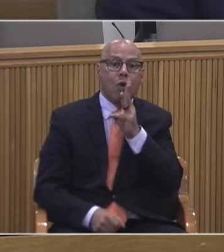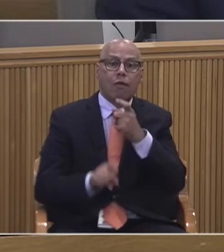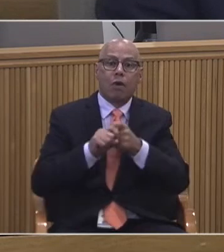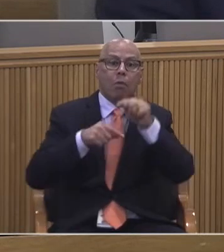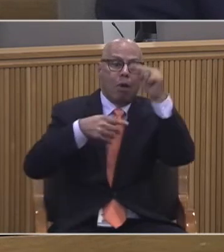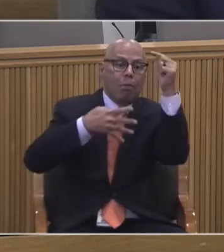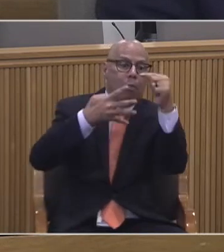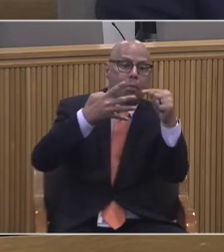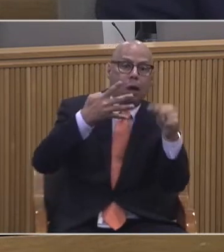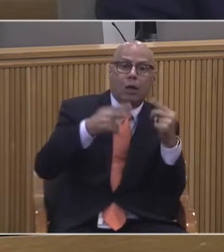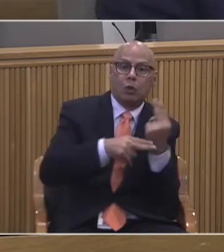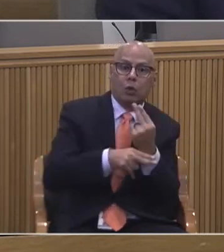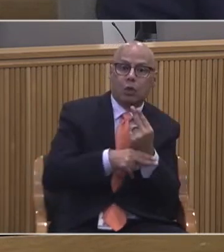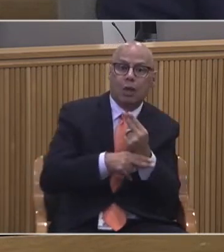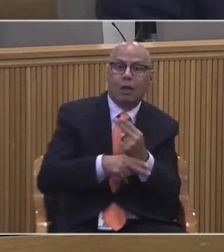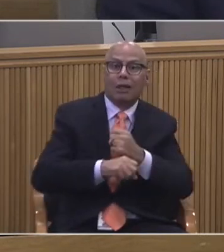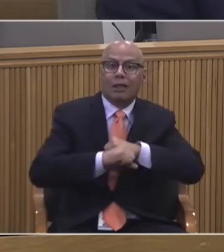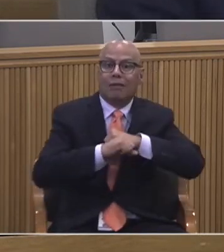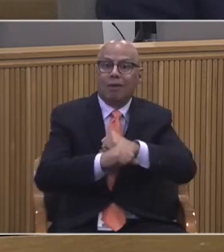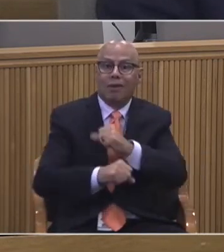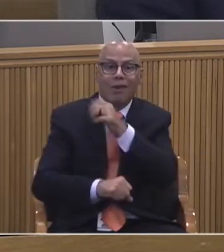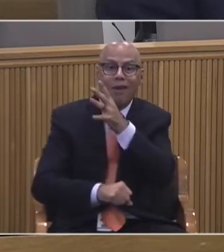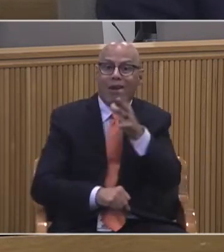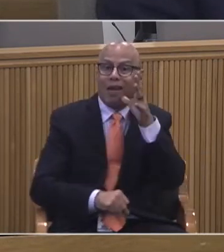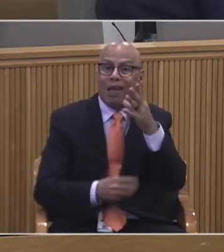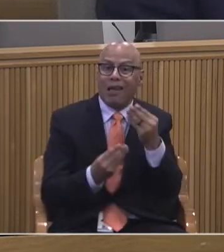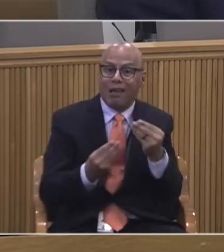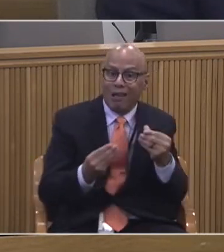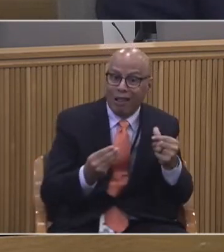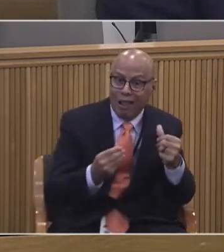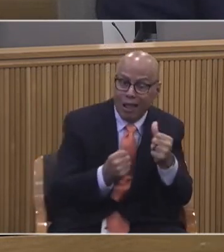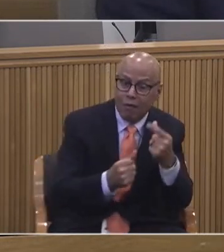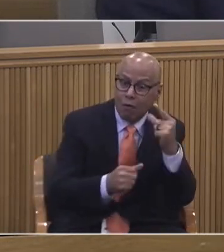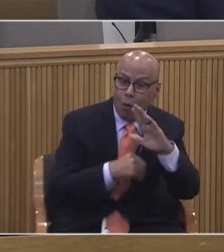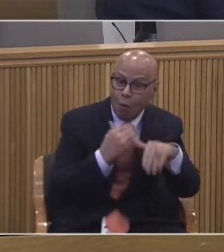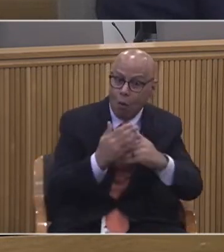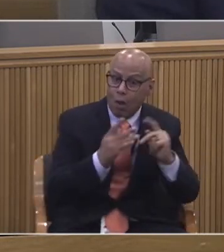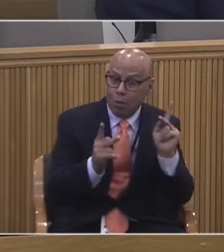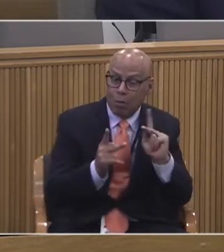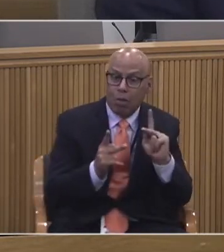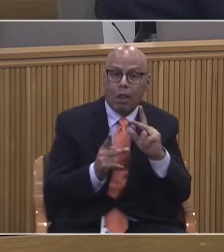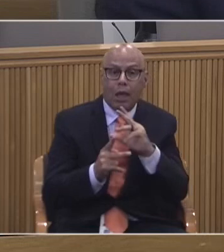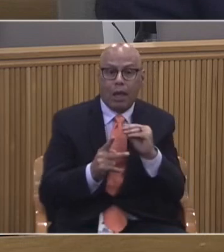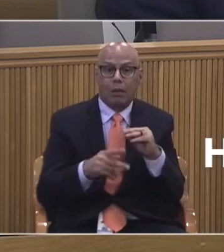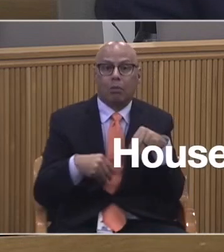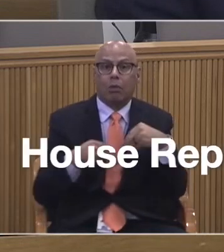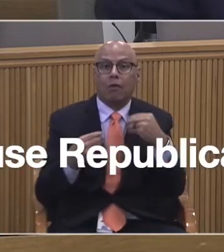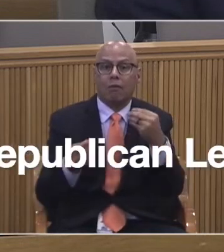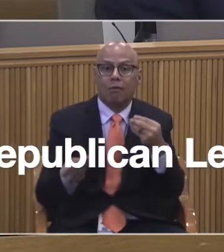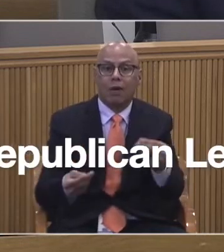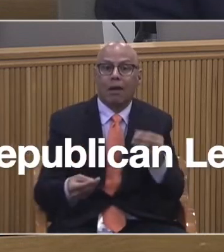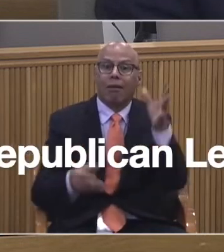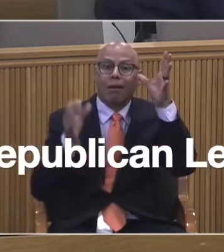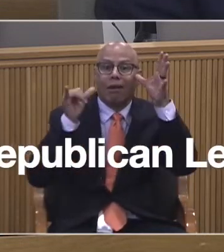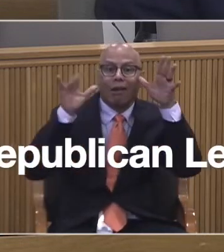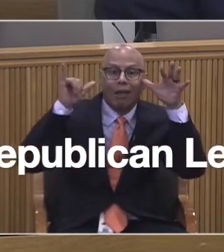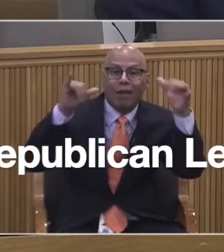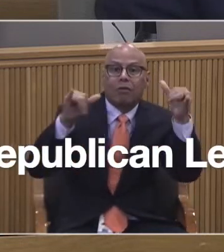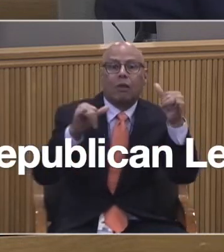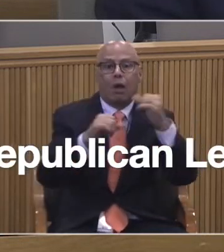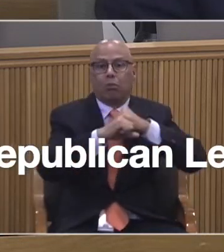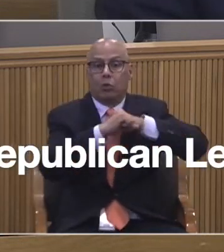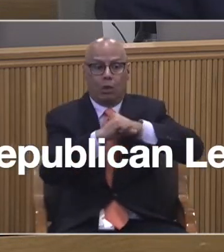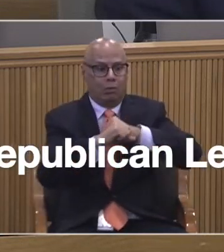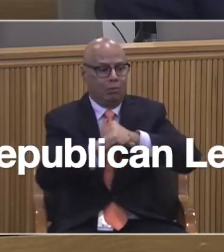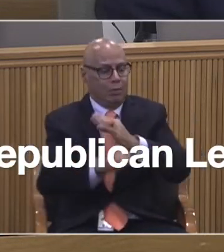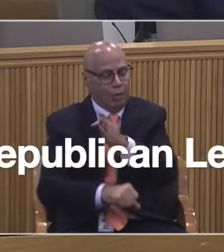uses, defending ag lands and businesses for Oregonians, and providing livestock protections. Never